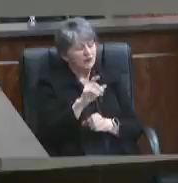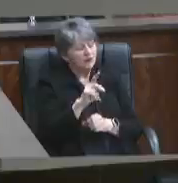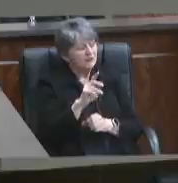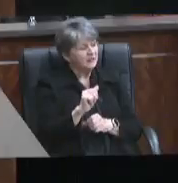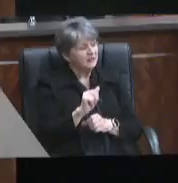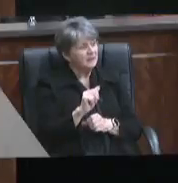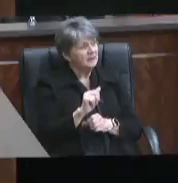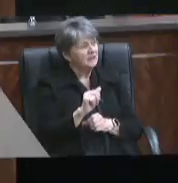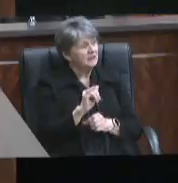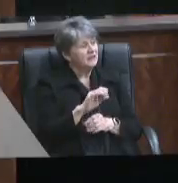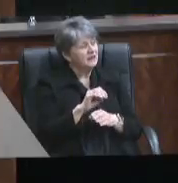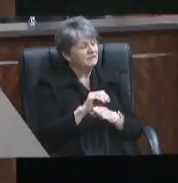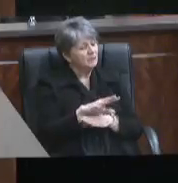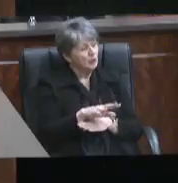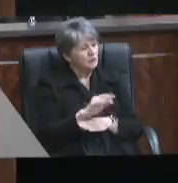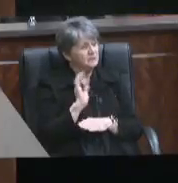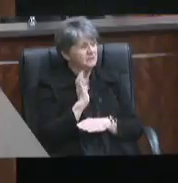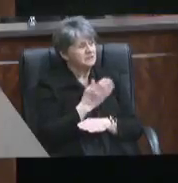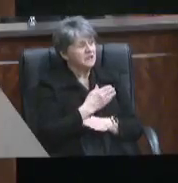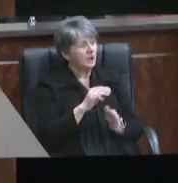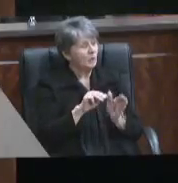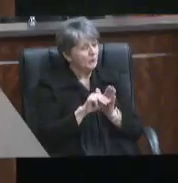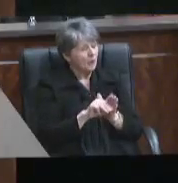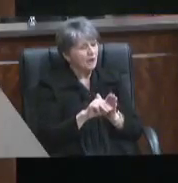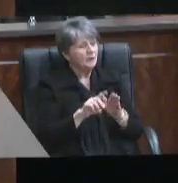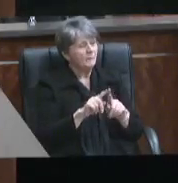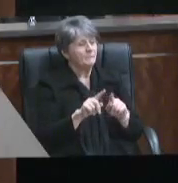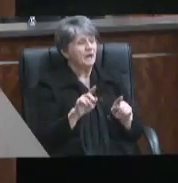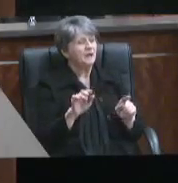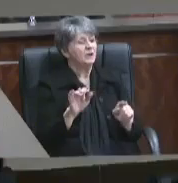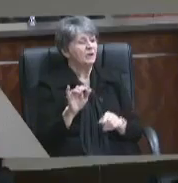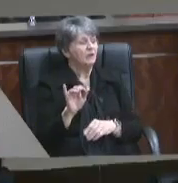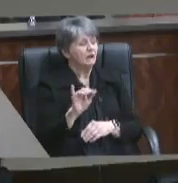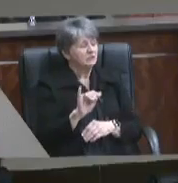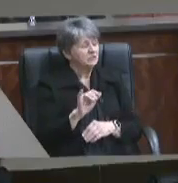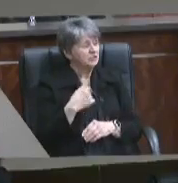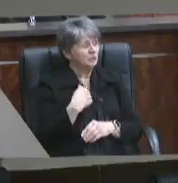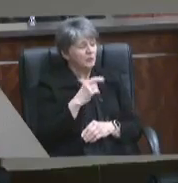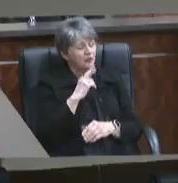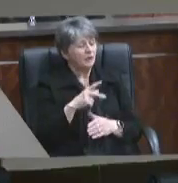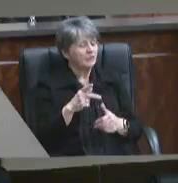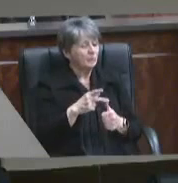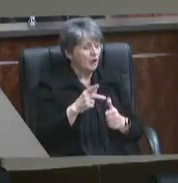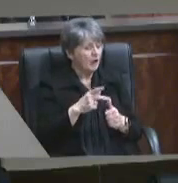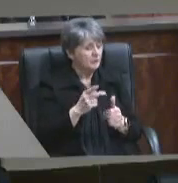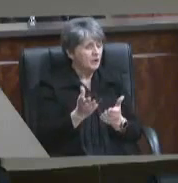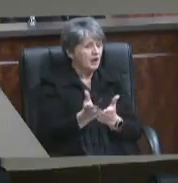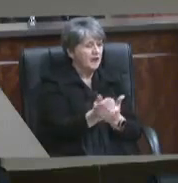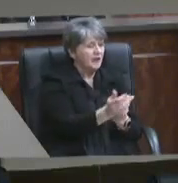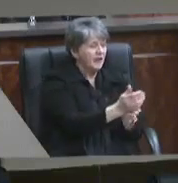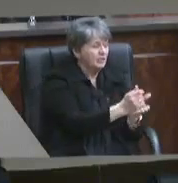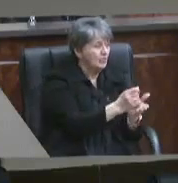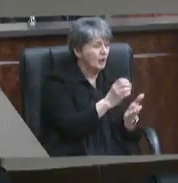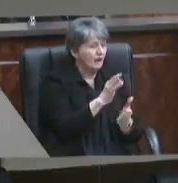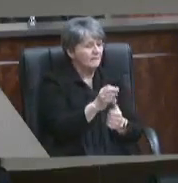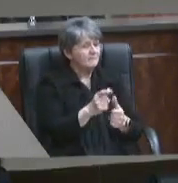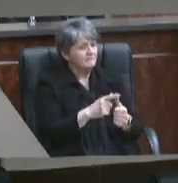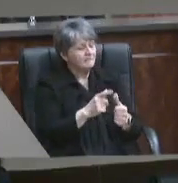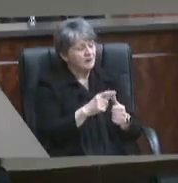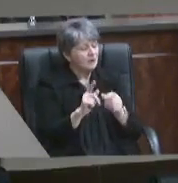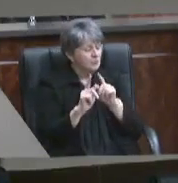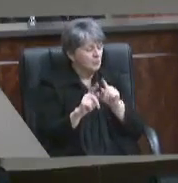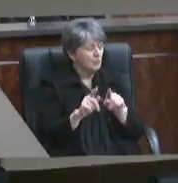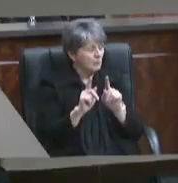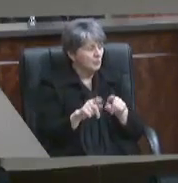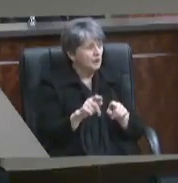influences our model, but we also are the primary gatherer of first order